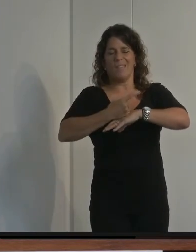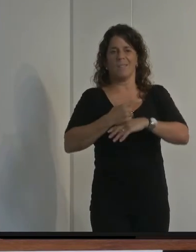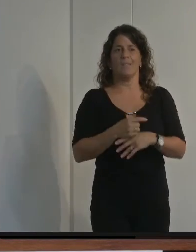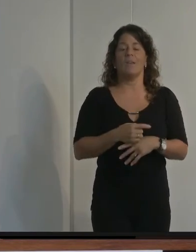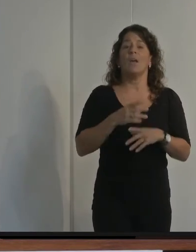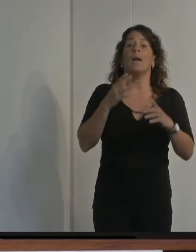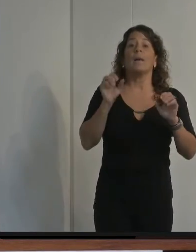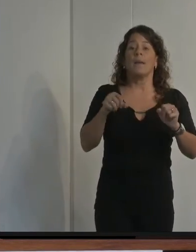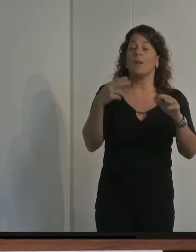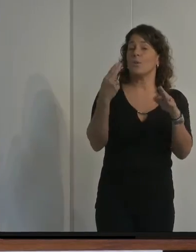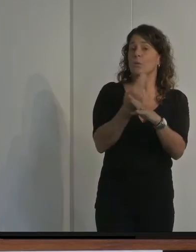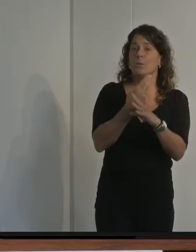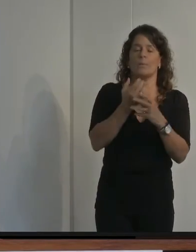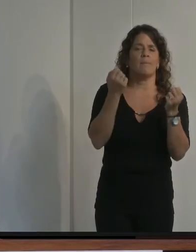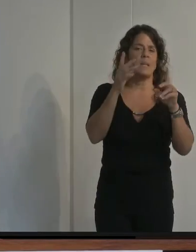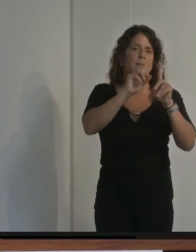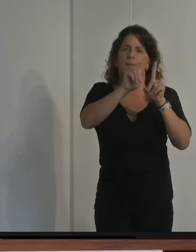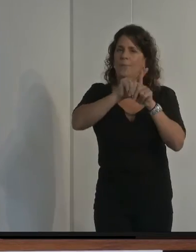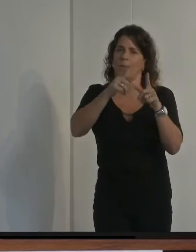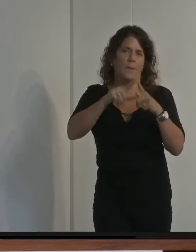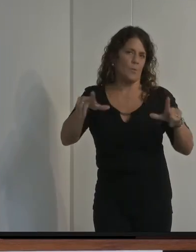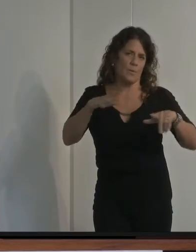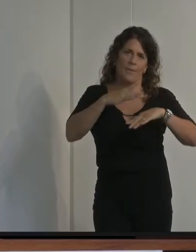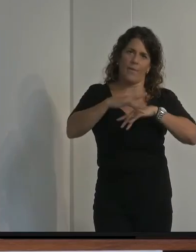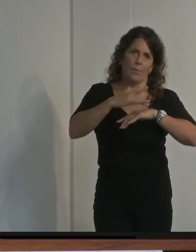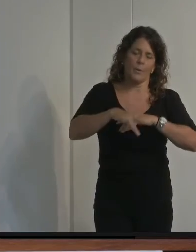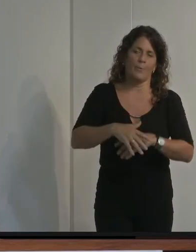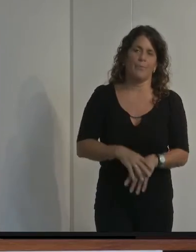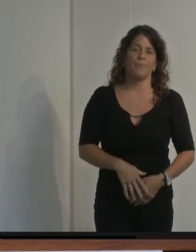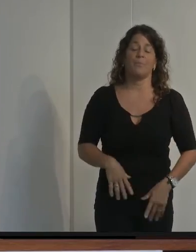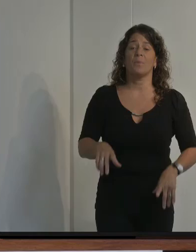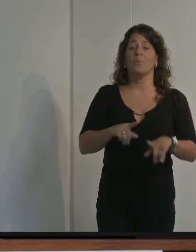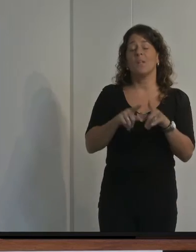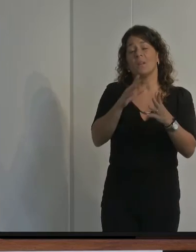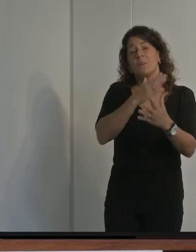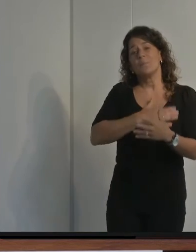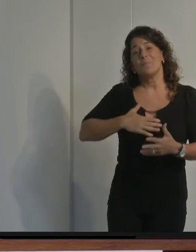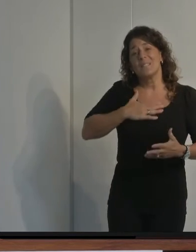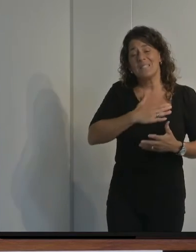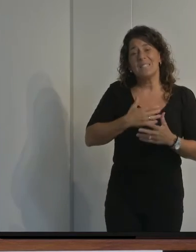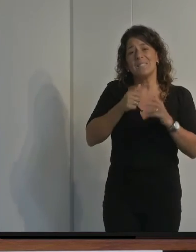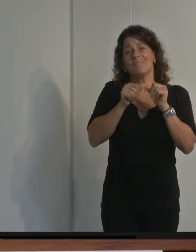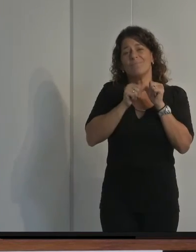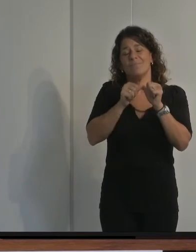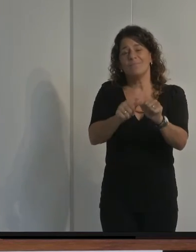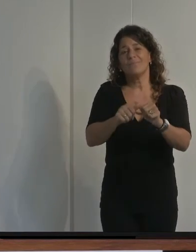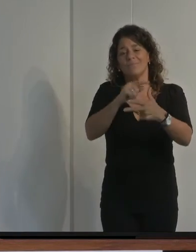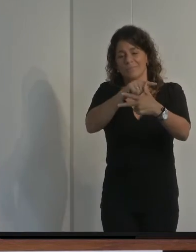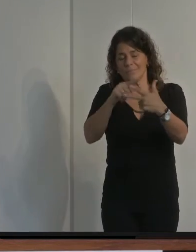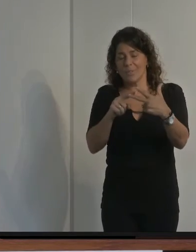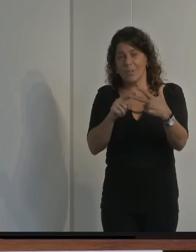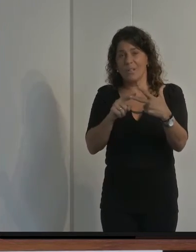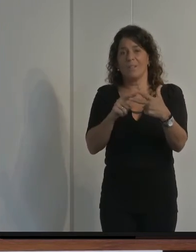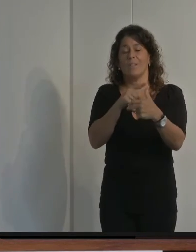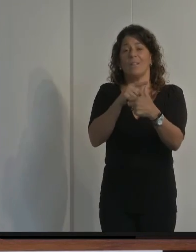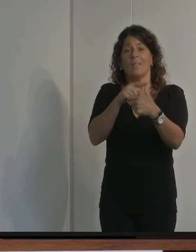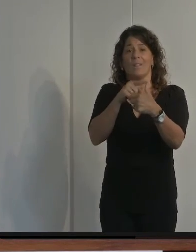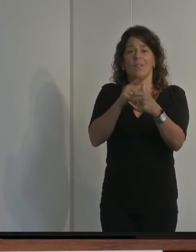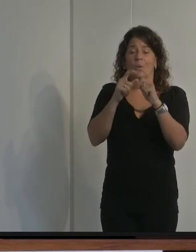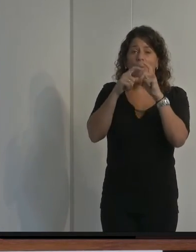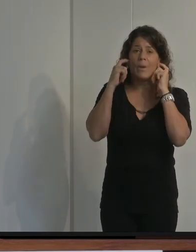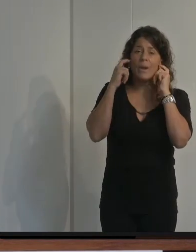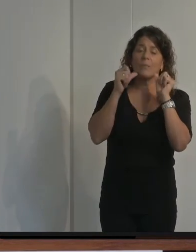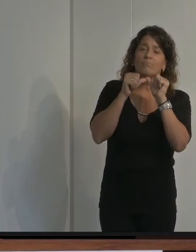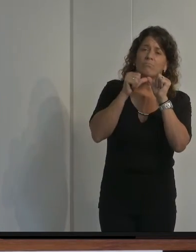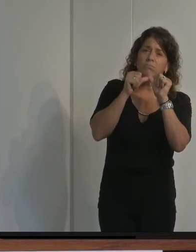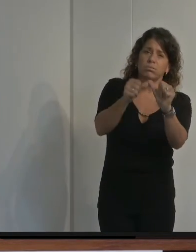multiple languages. Please continue to practice these three simple personal steps every day. Number one, remember to wear a face covering and stay